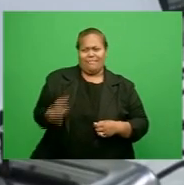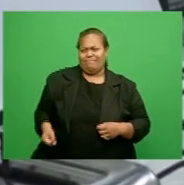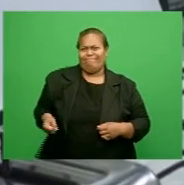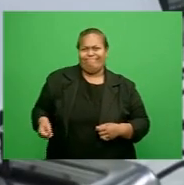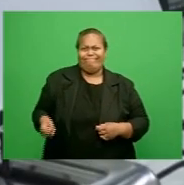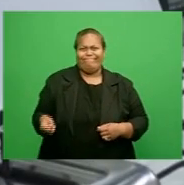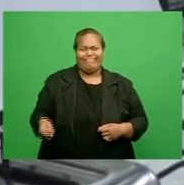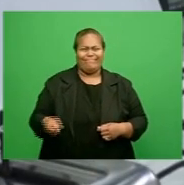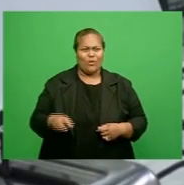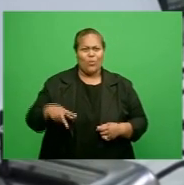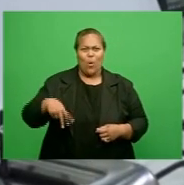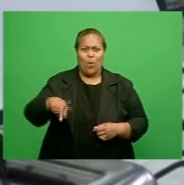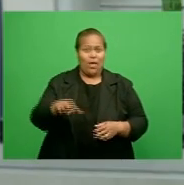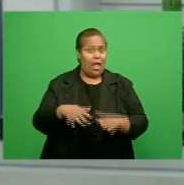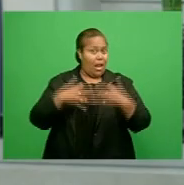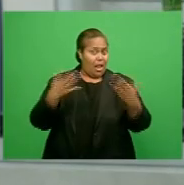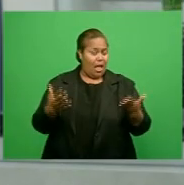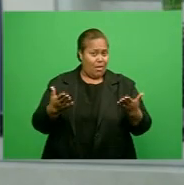and all. And now how,